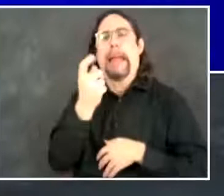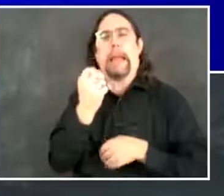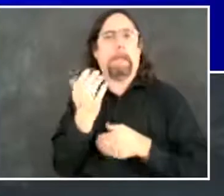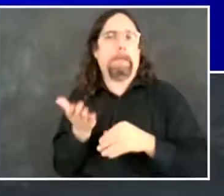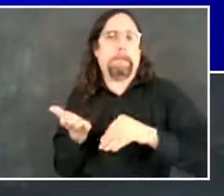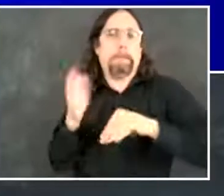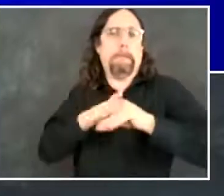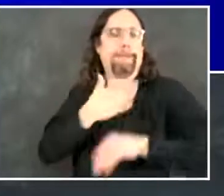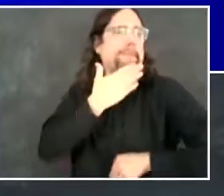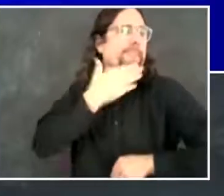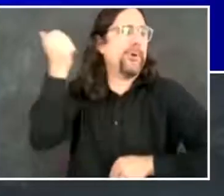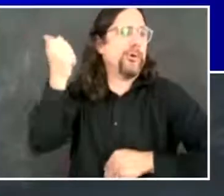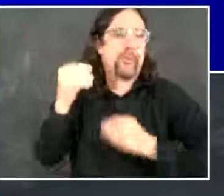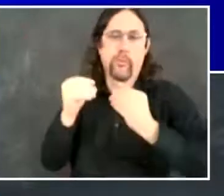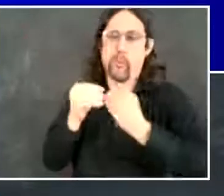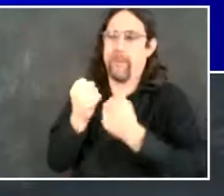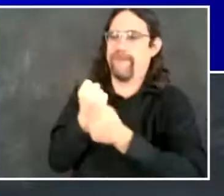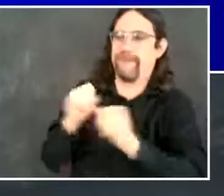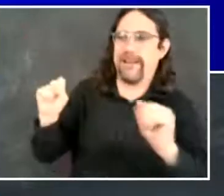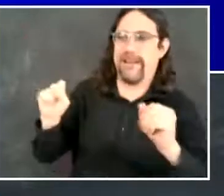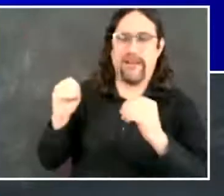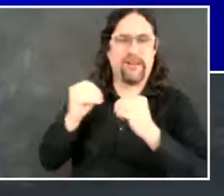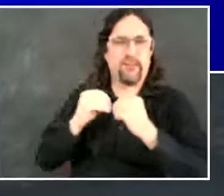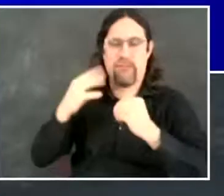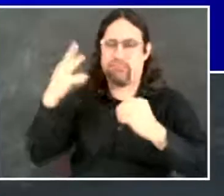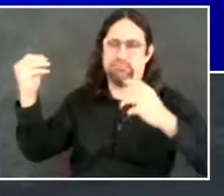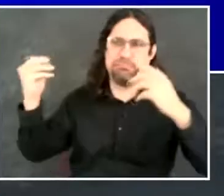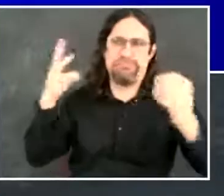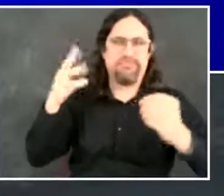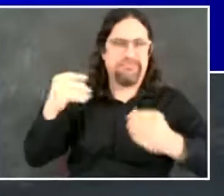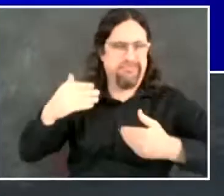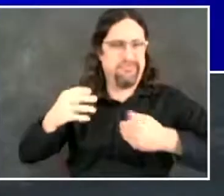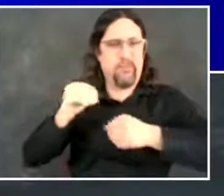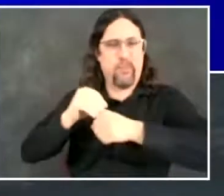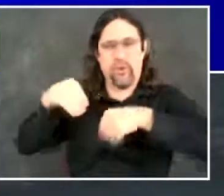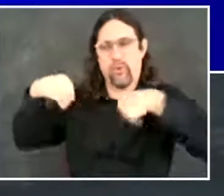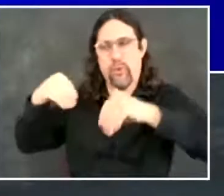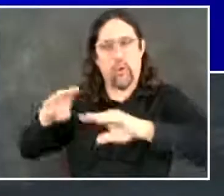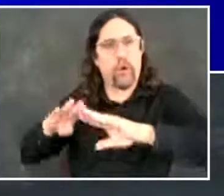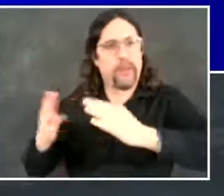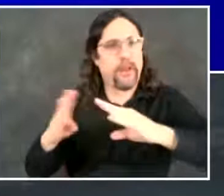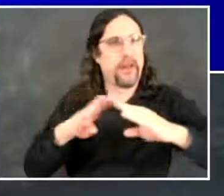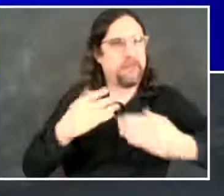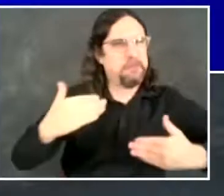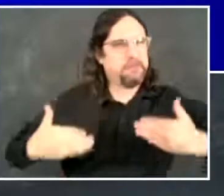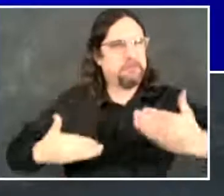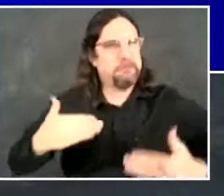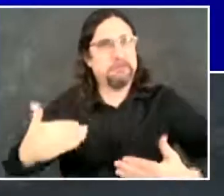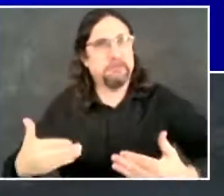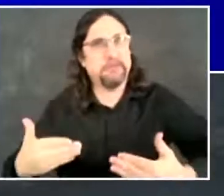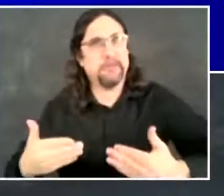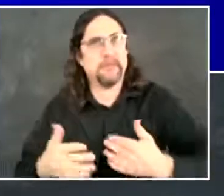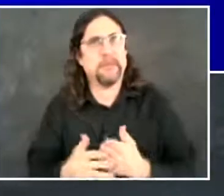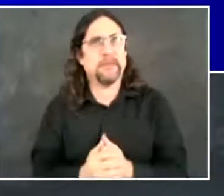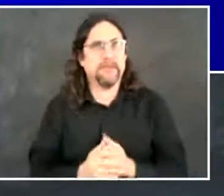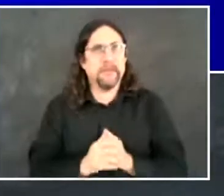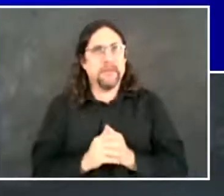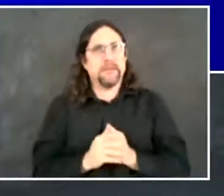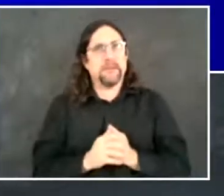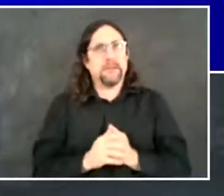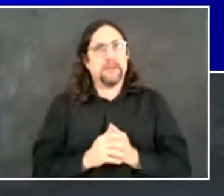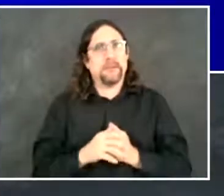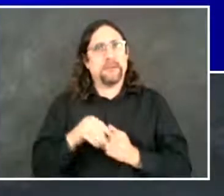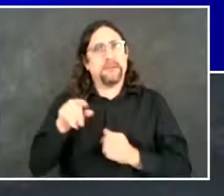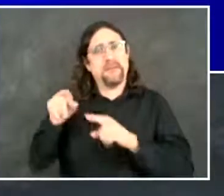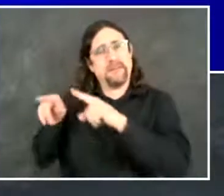transparency here and a real warning about what happens if we slip up, but a very positive reminder of how close we're getting to the